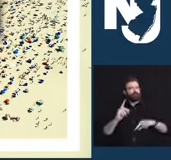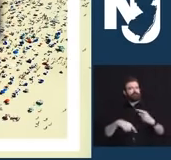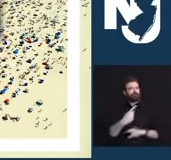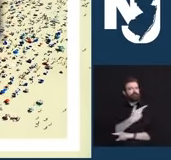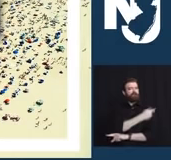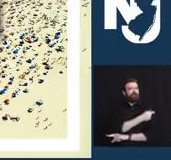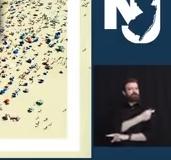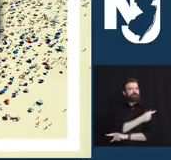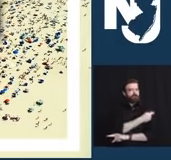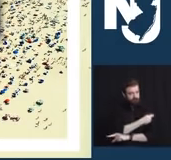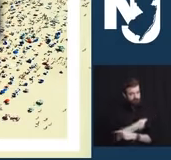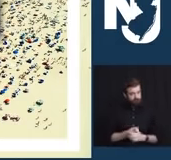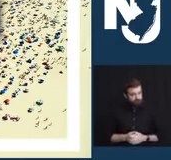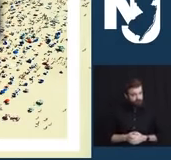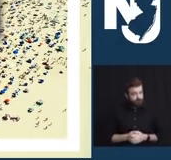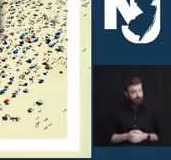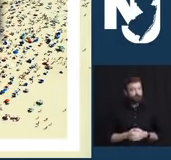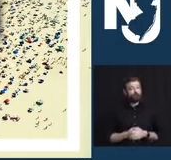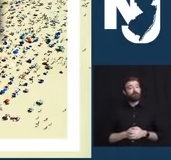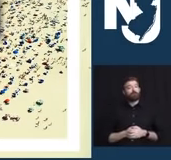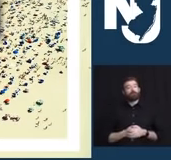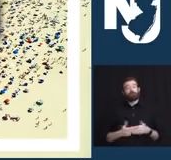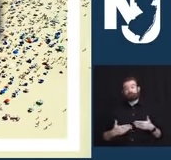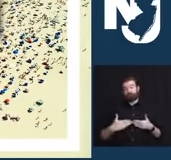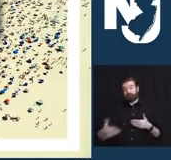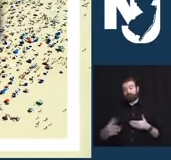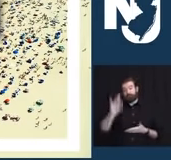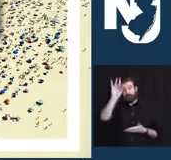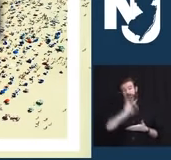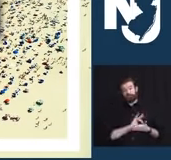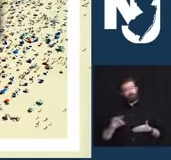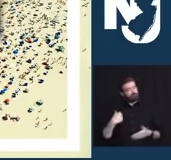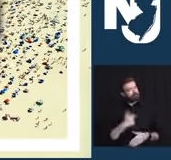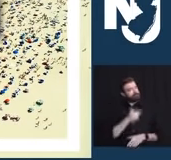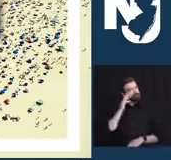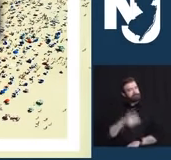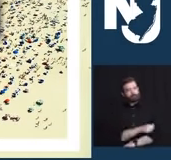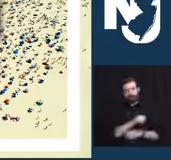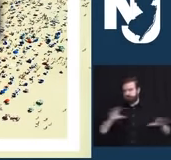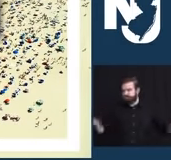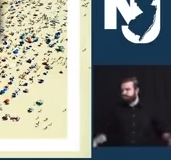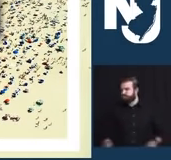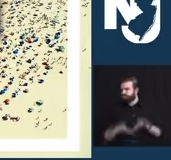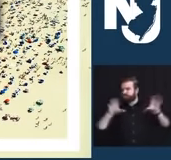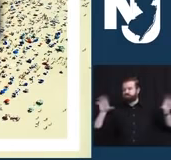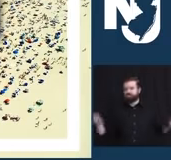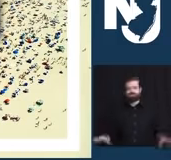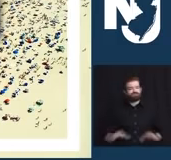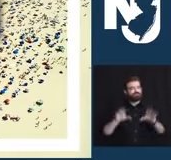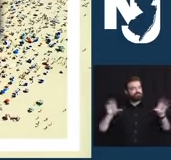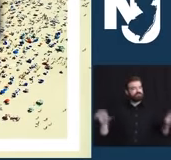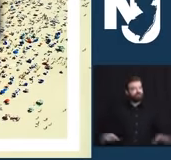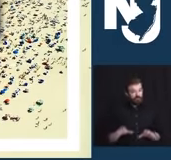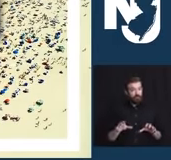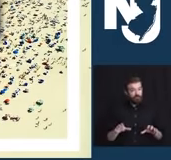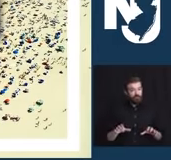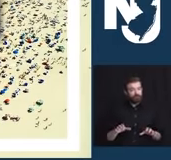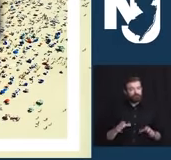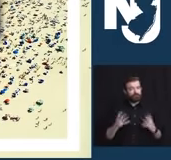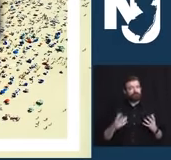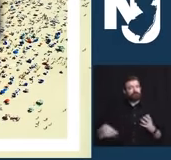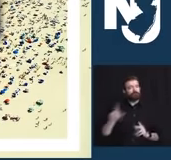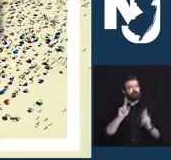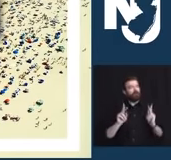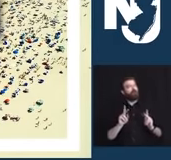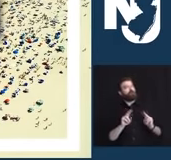next 8 weeks, we are going to be doing everything we can to make sure that every New Jerseyan recognizes that the vaccines in our toolbox are